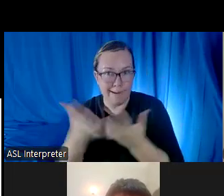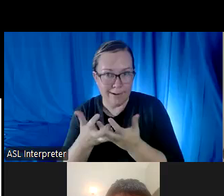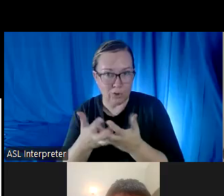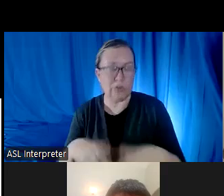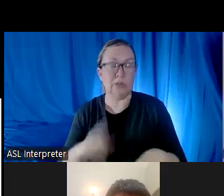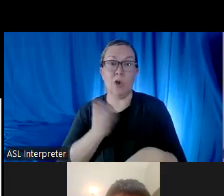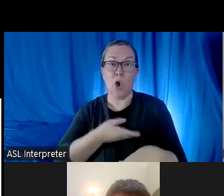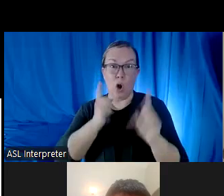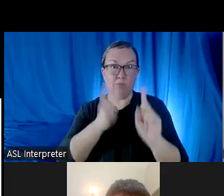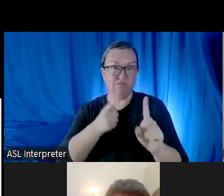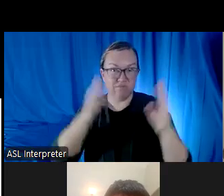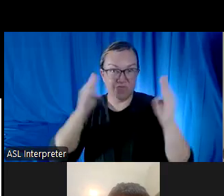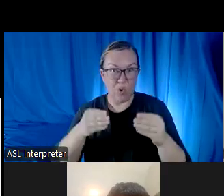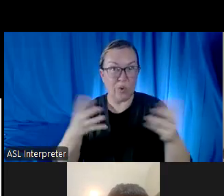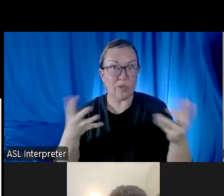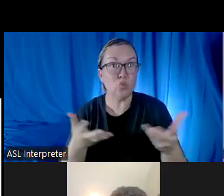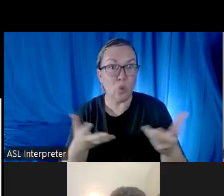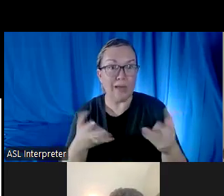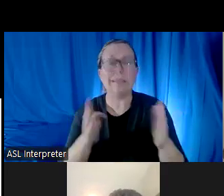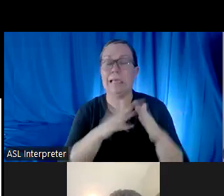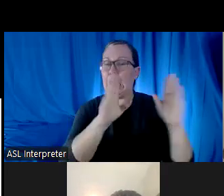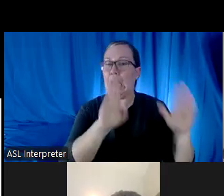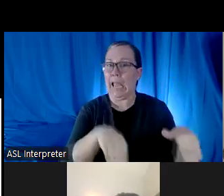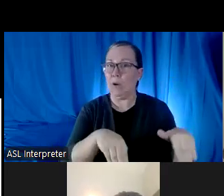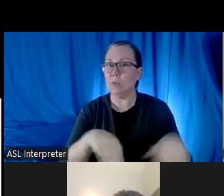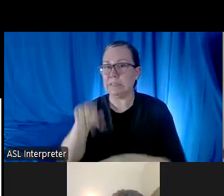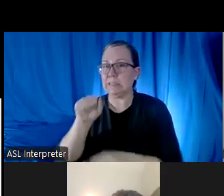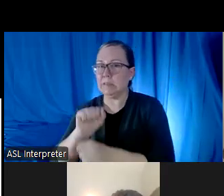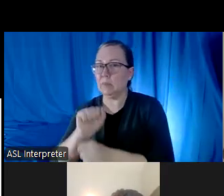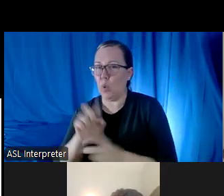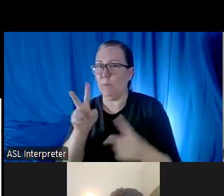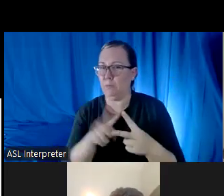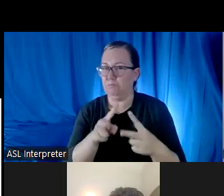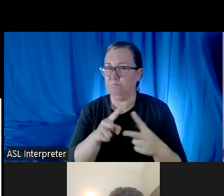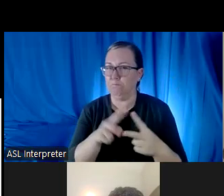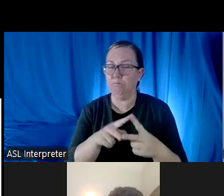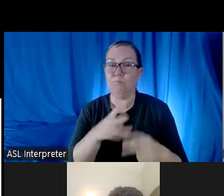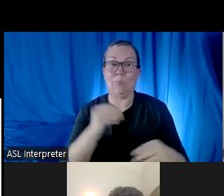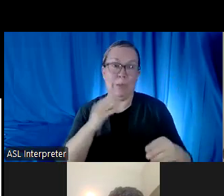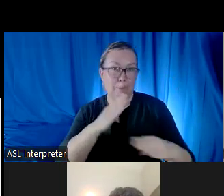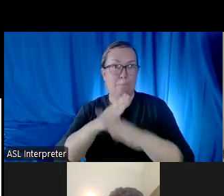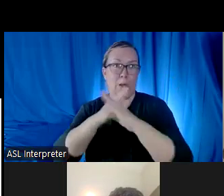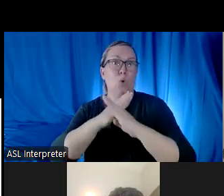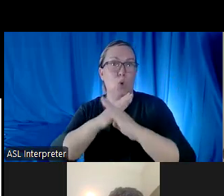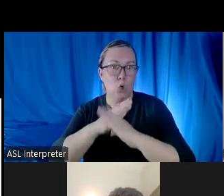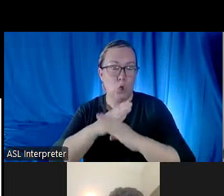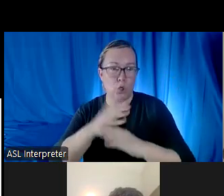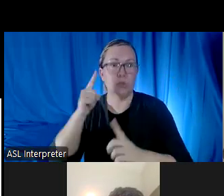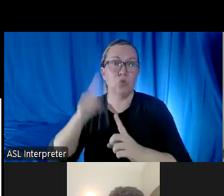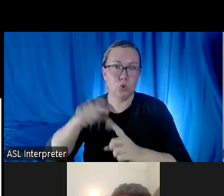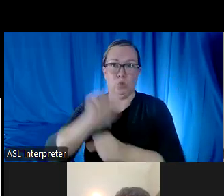main focus, I would say, would be housing and employment and barriers to